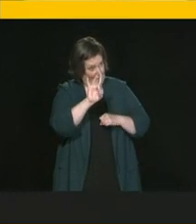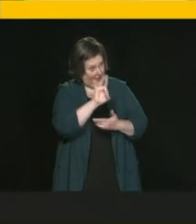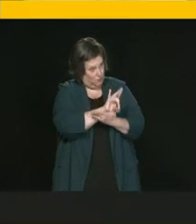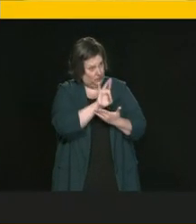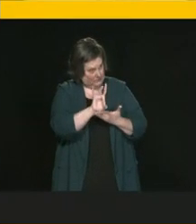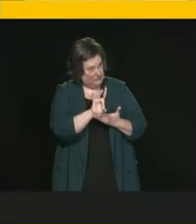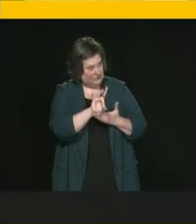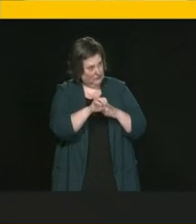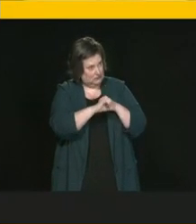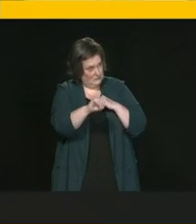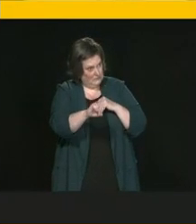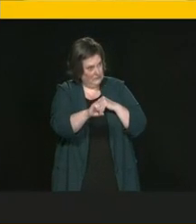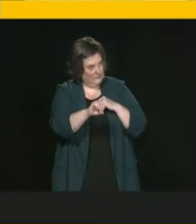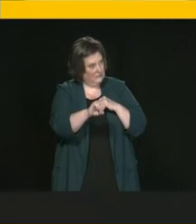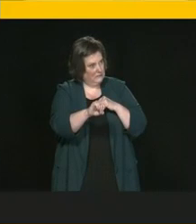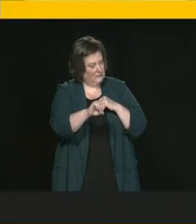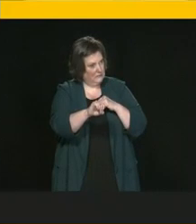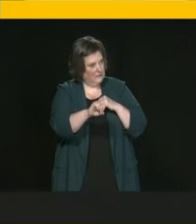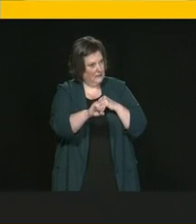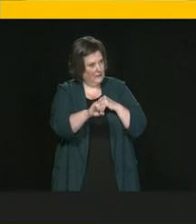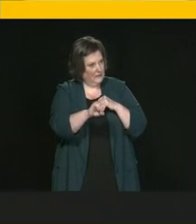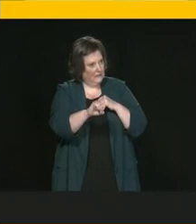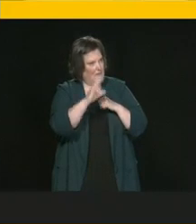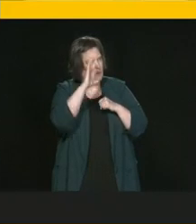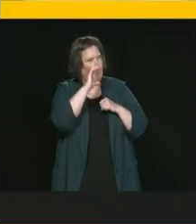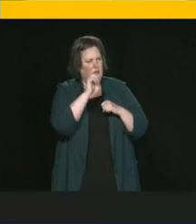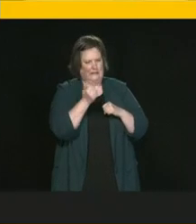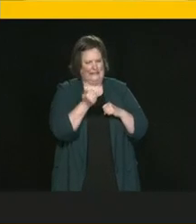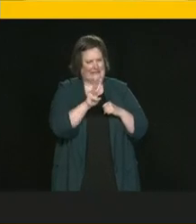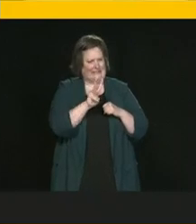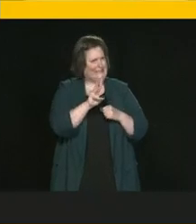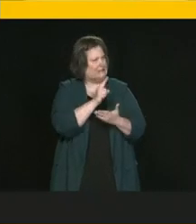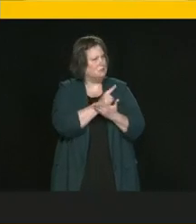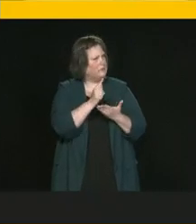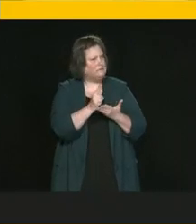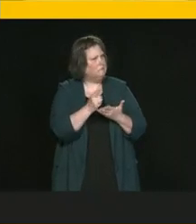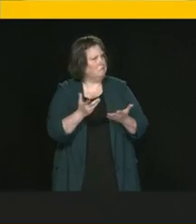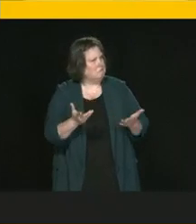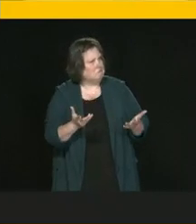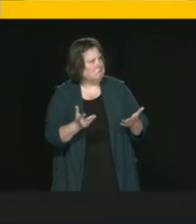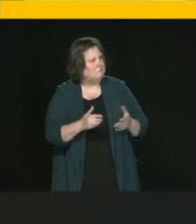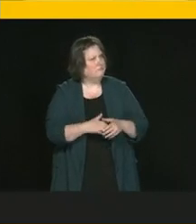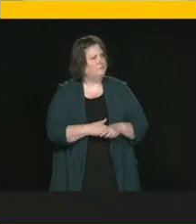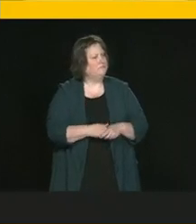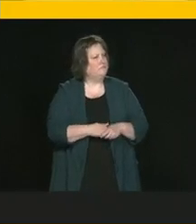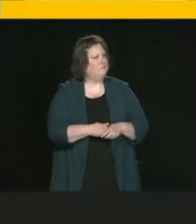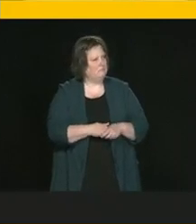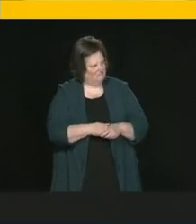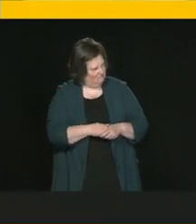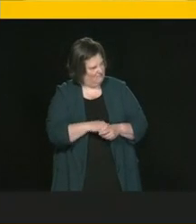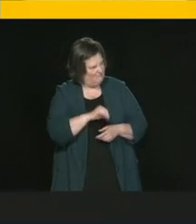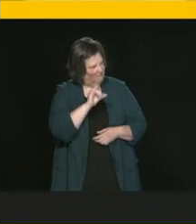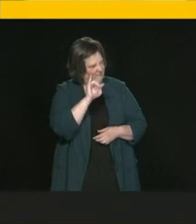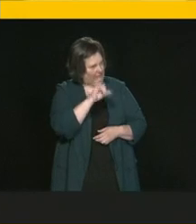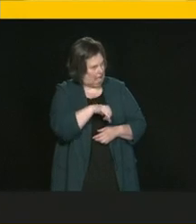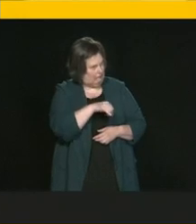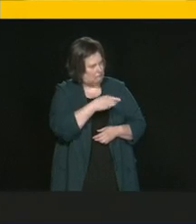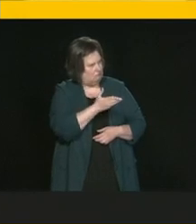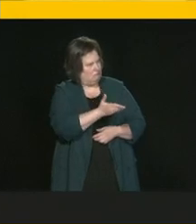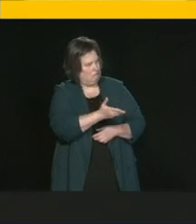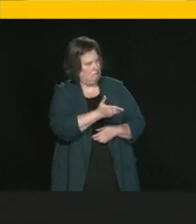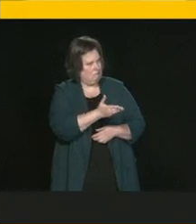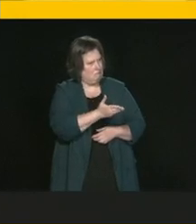CERB rather than what happened previously. Is this something you can do by